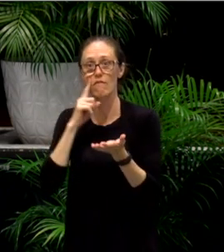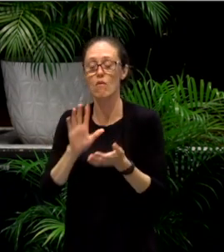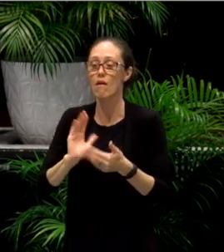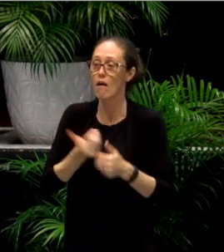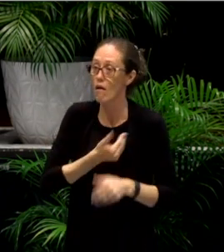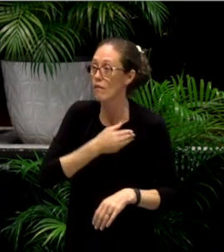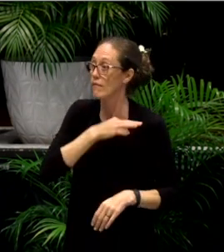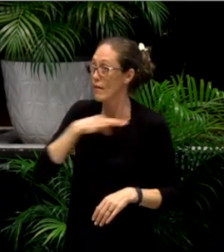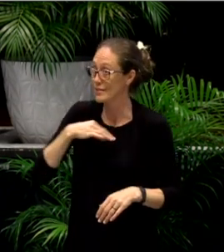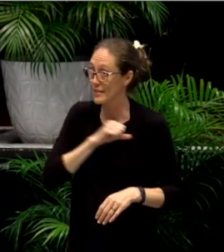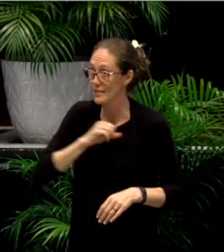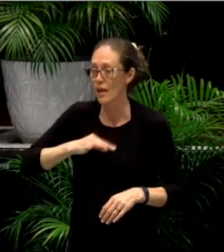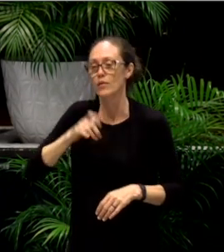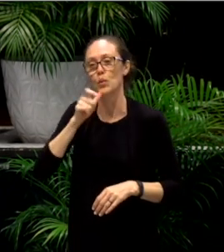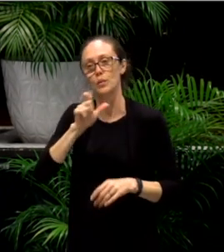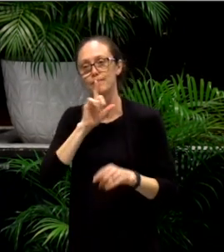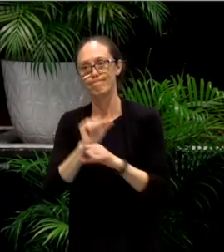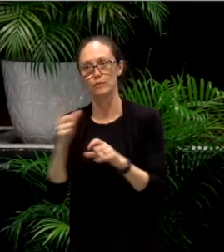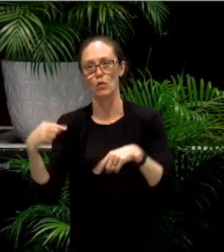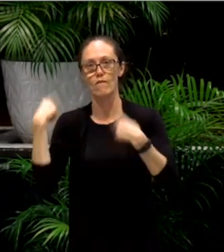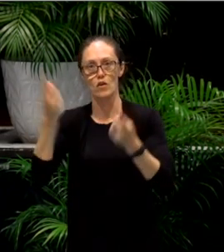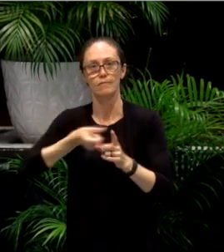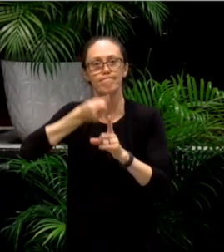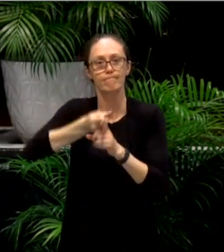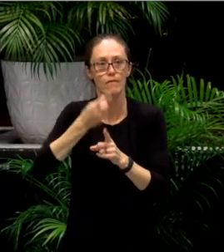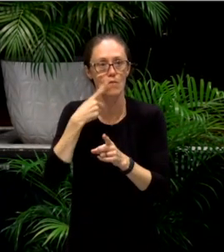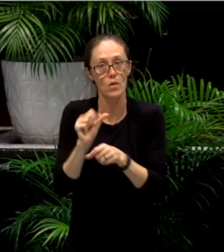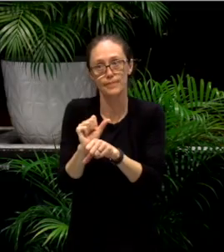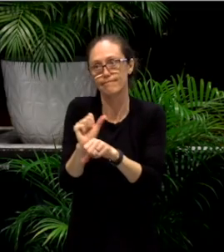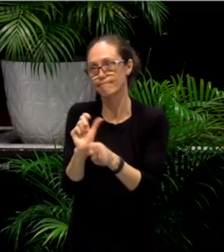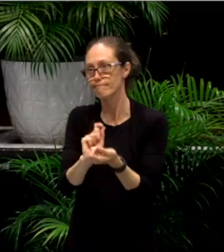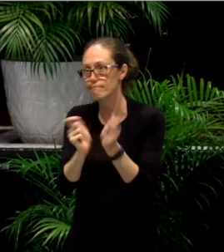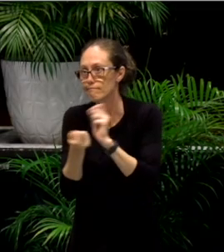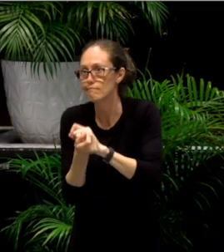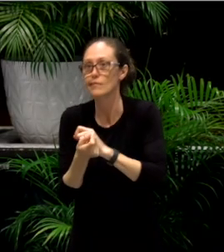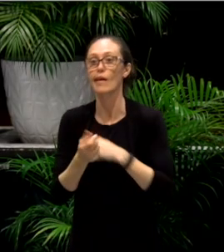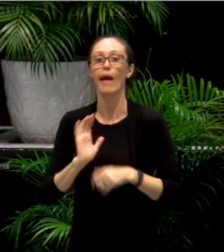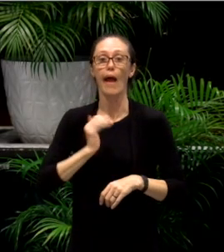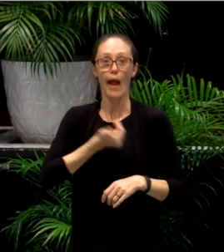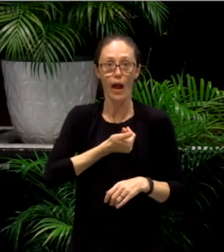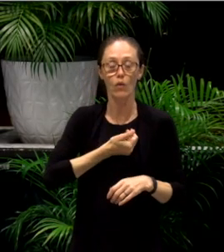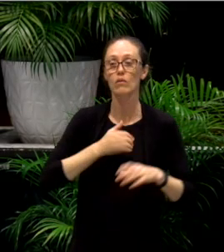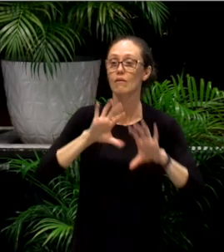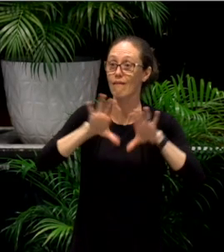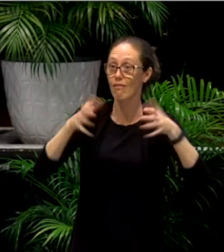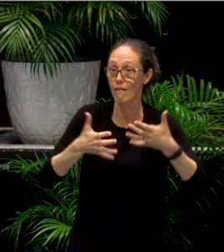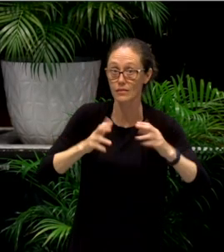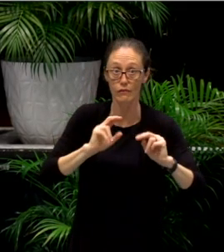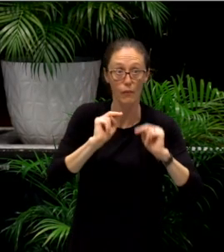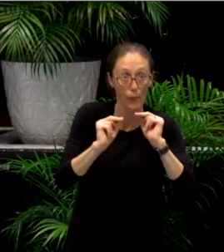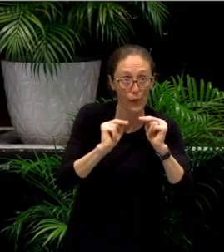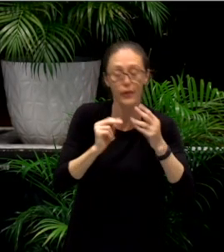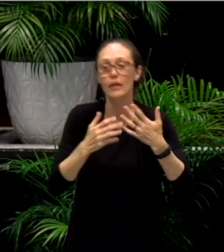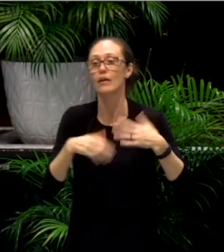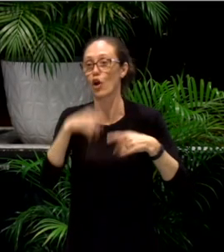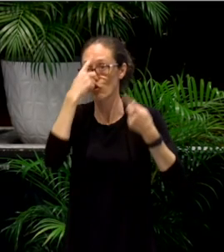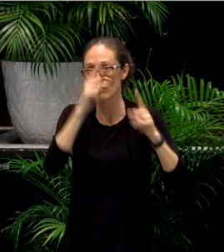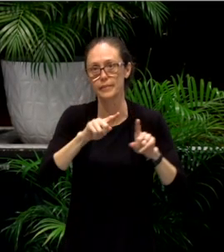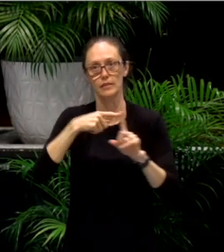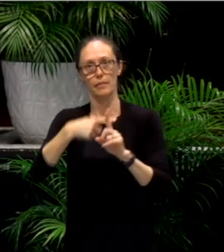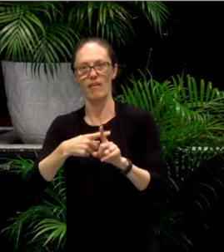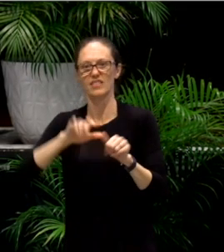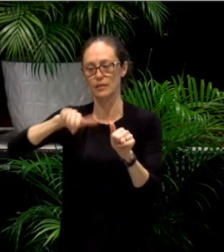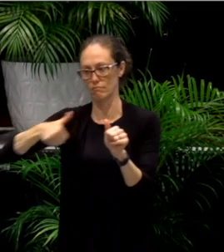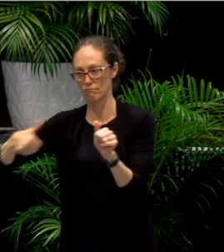staff who have been impacted by these employment changes in our collective bargaining agreements and in different contingency plans that